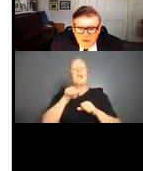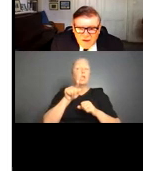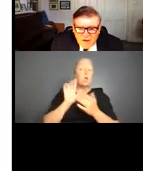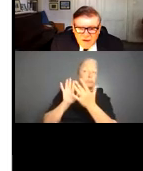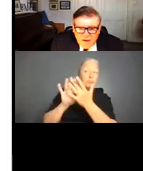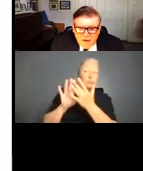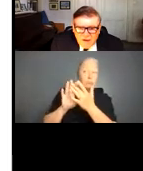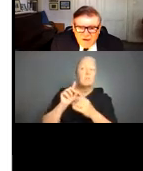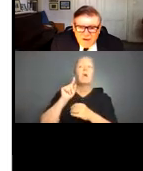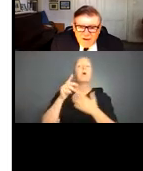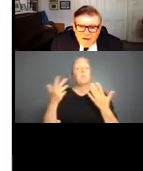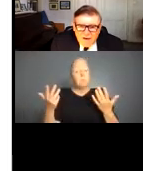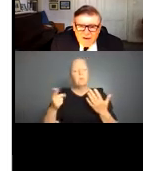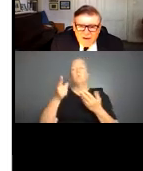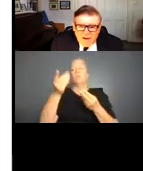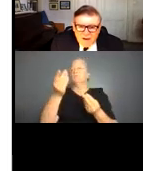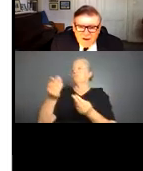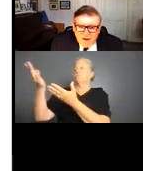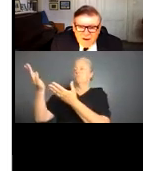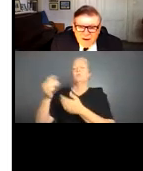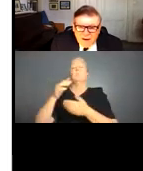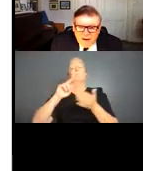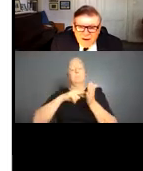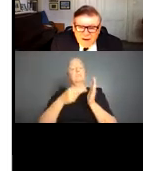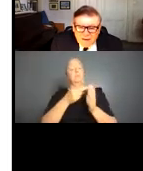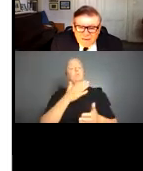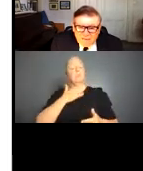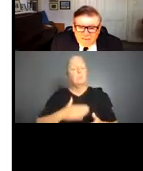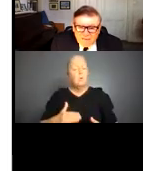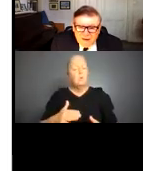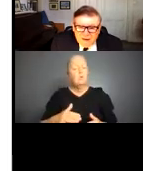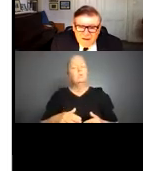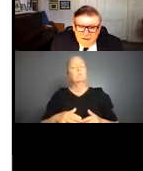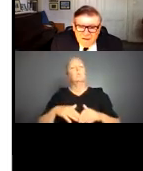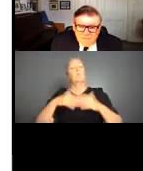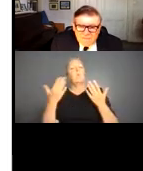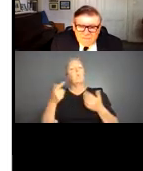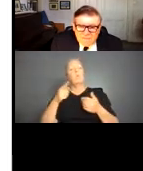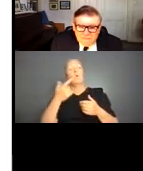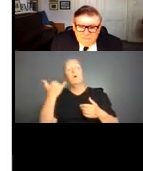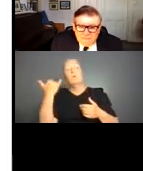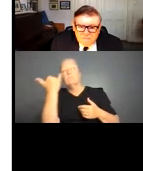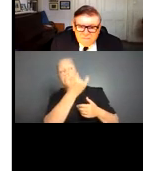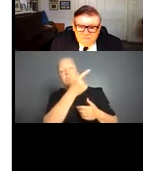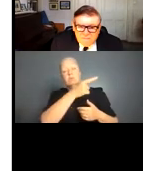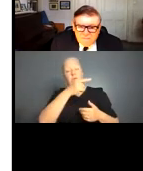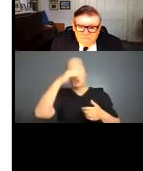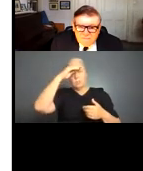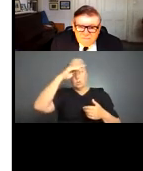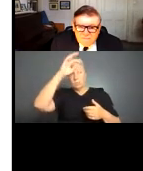against your will. Or they will call the police, and the police will come and tie you up and take you to